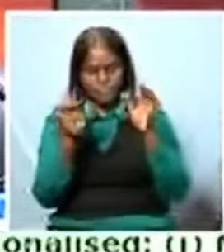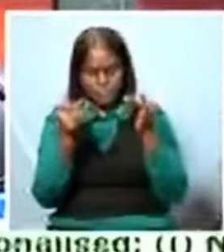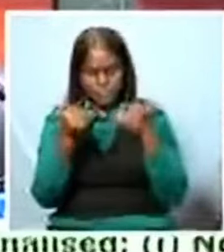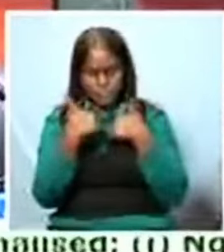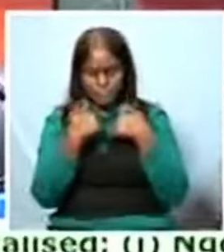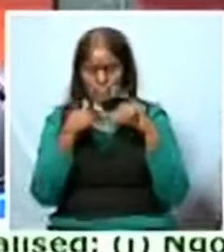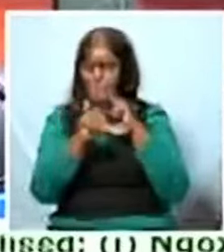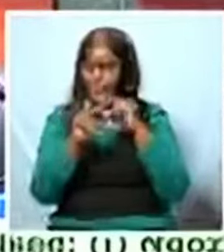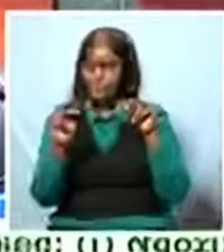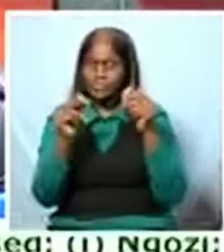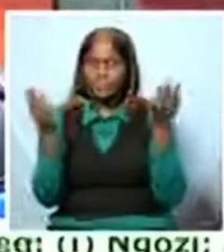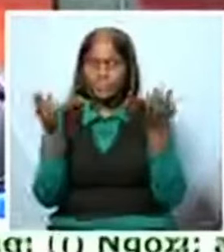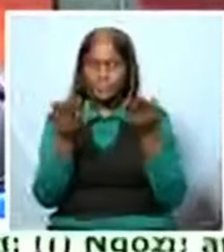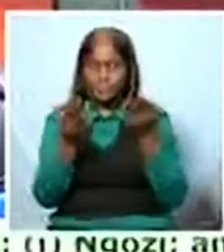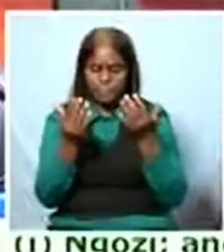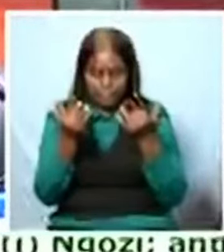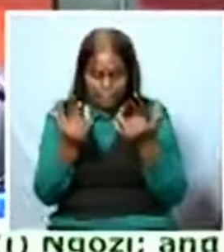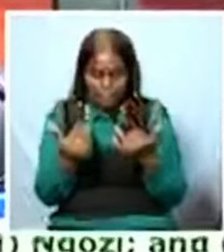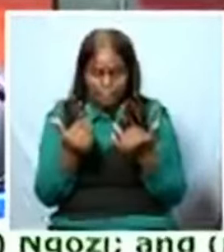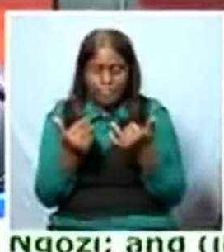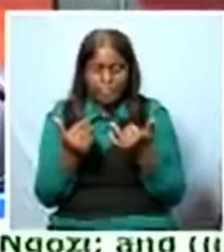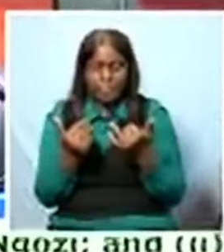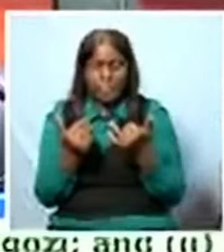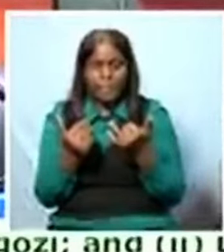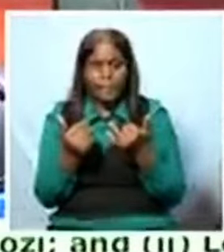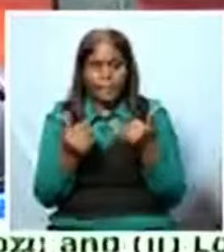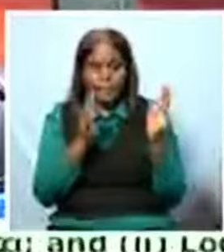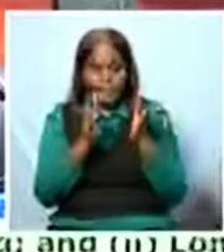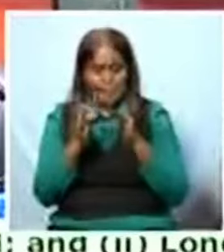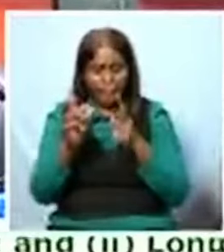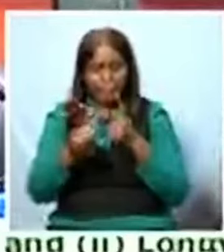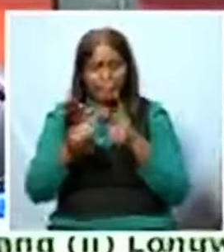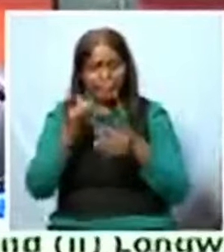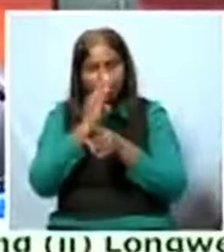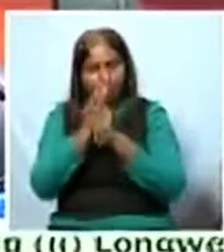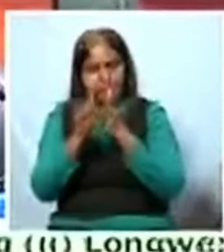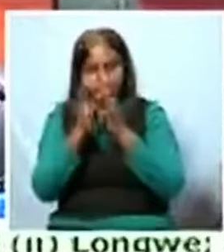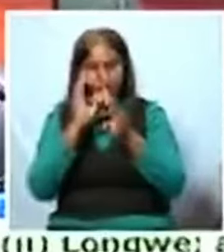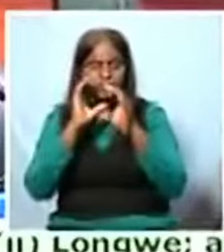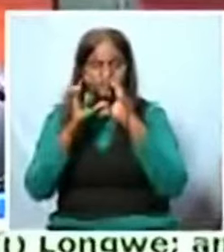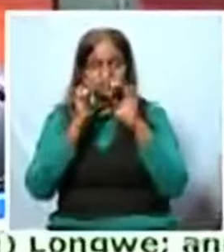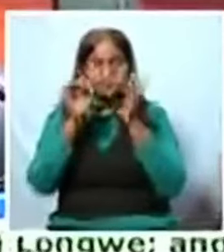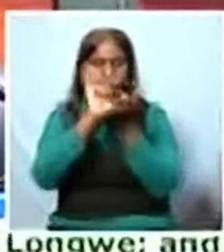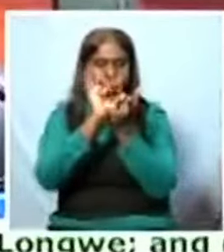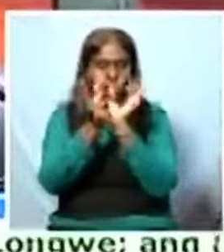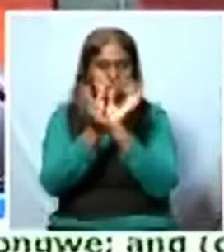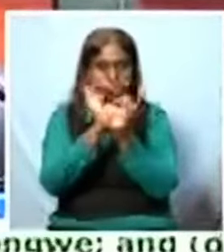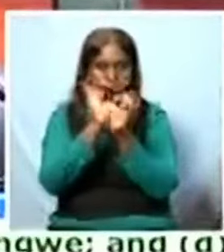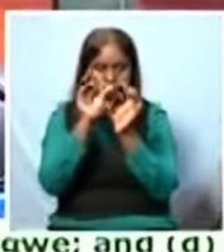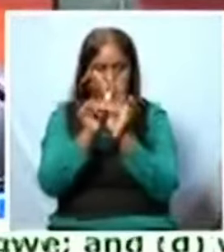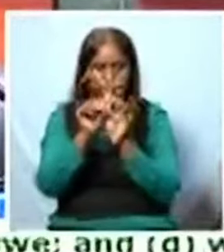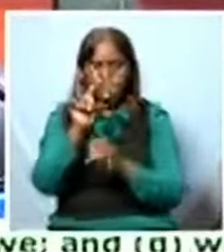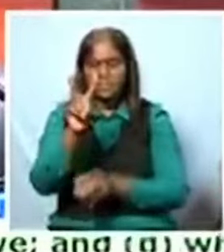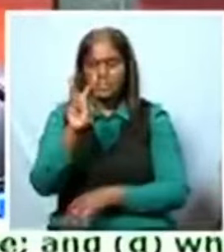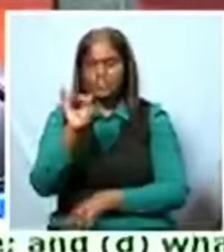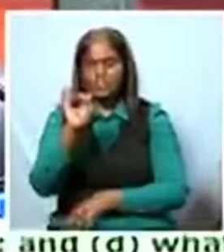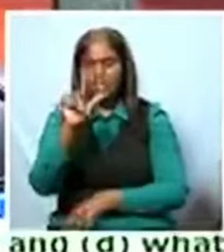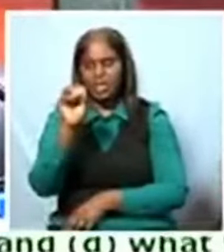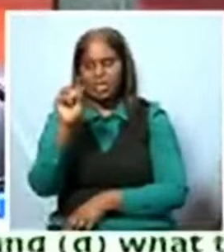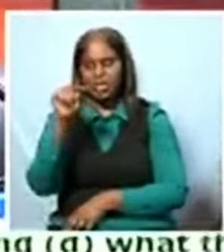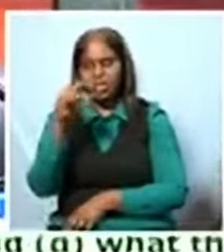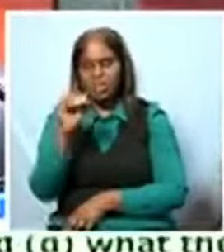is no immediate plans to construct communication towers in Milongo